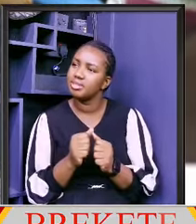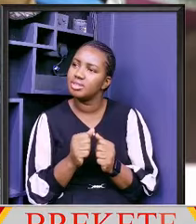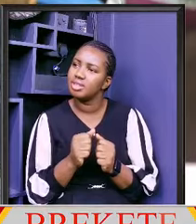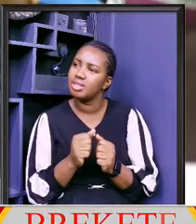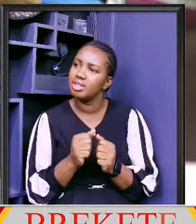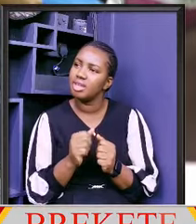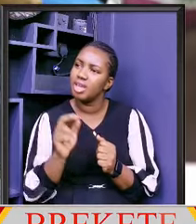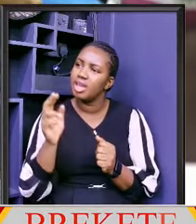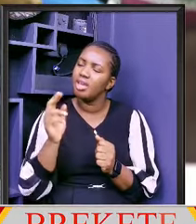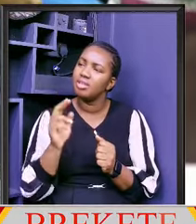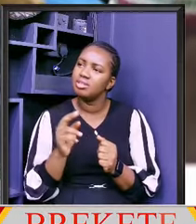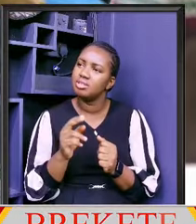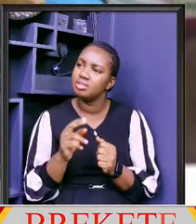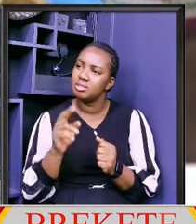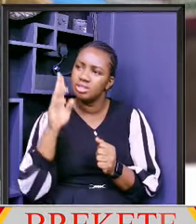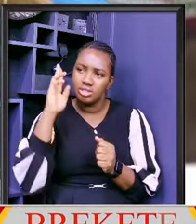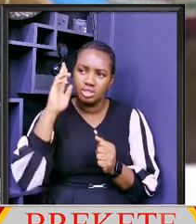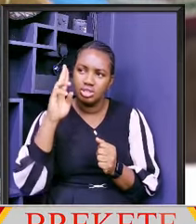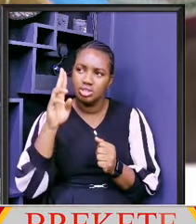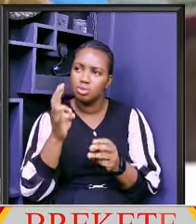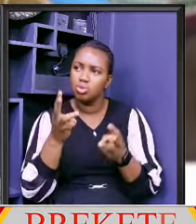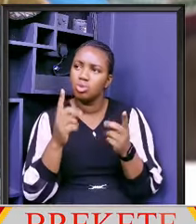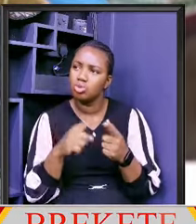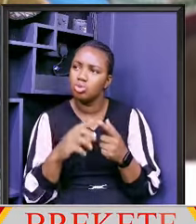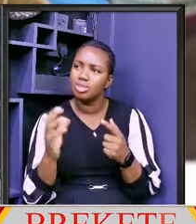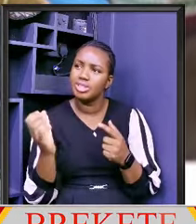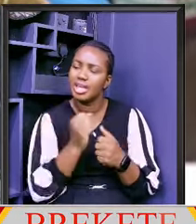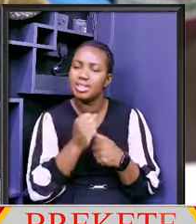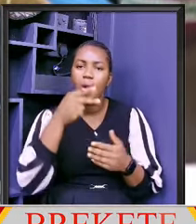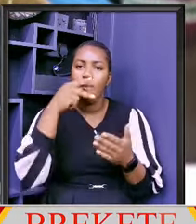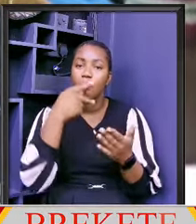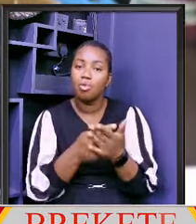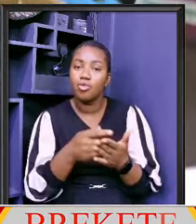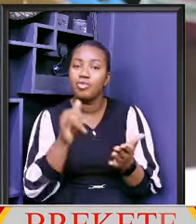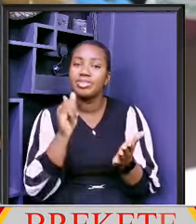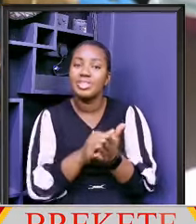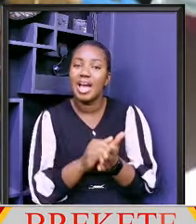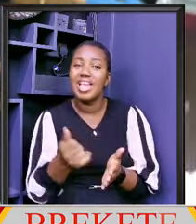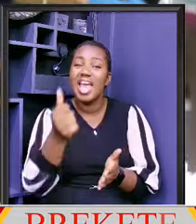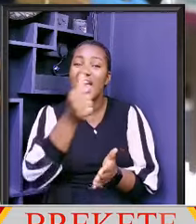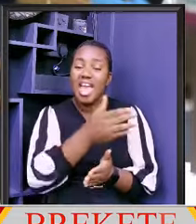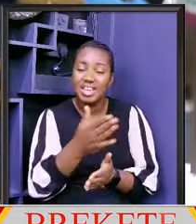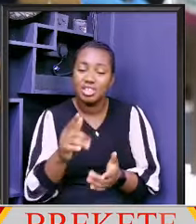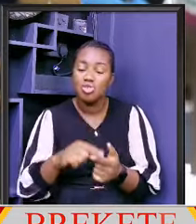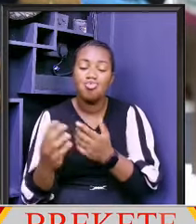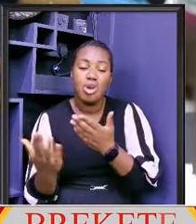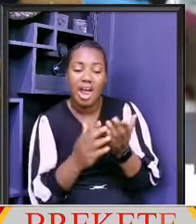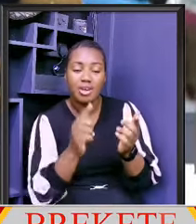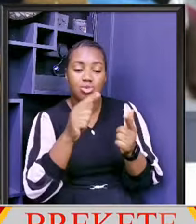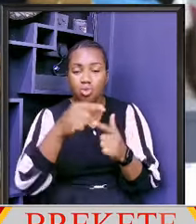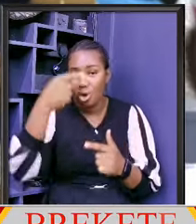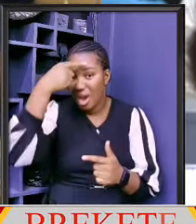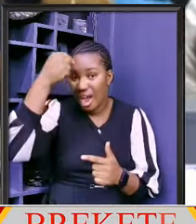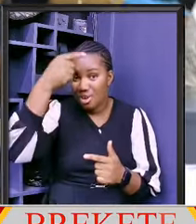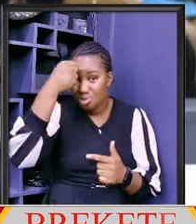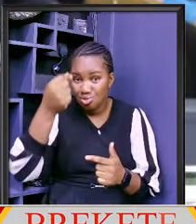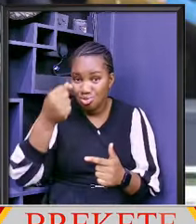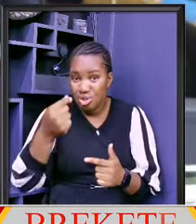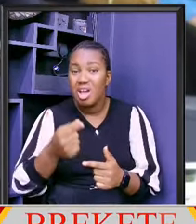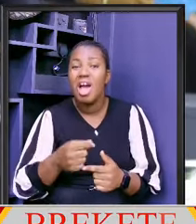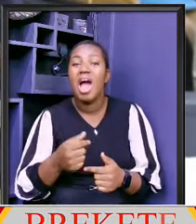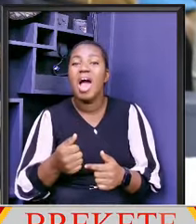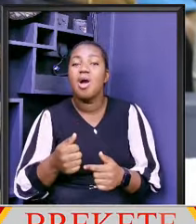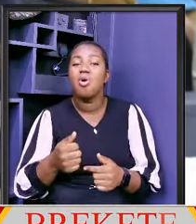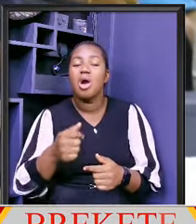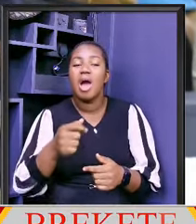won't get proof, say true. Now true say anything where you carry go Kano. Person way worse pass you dead